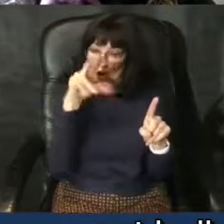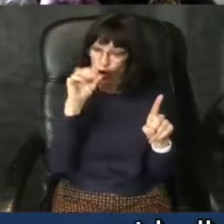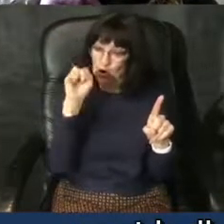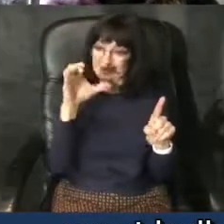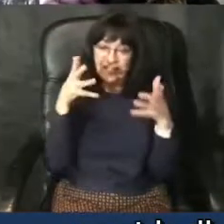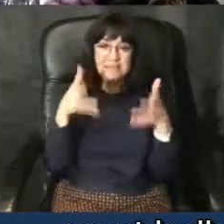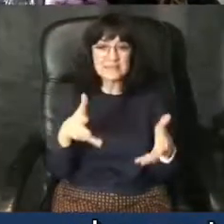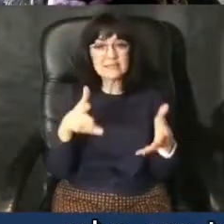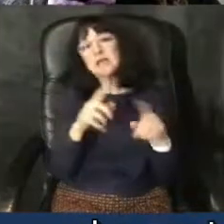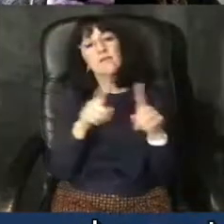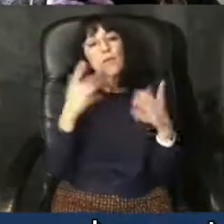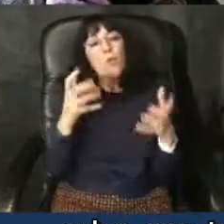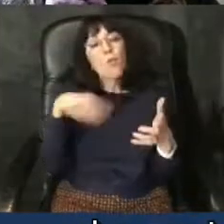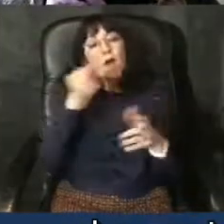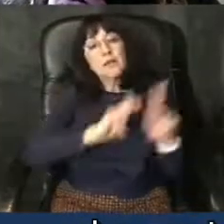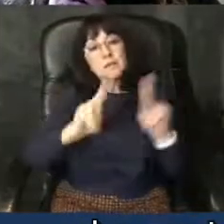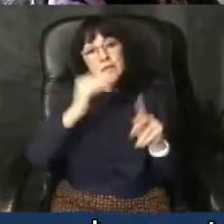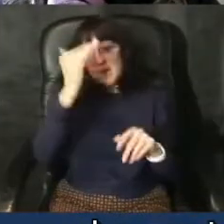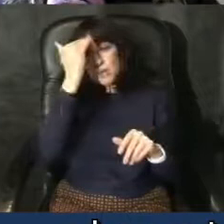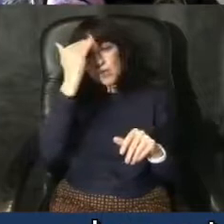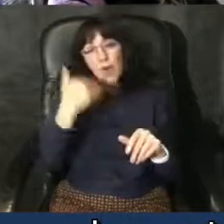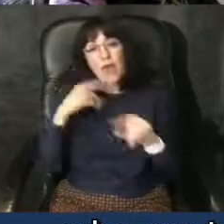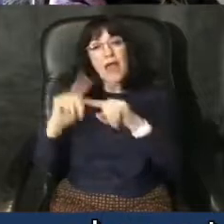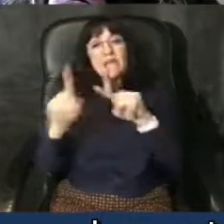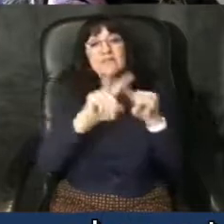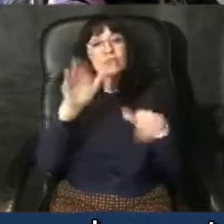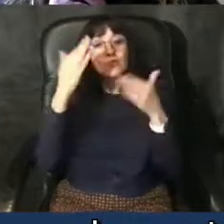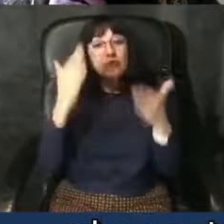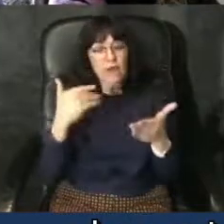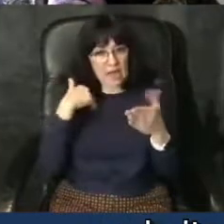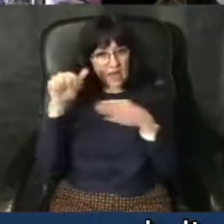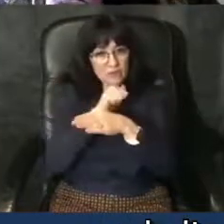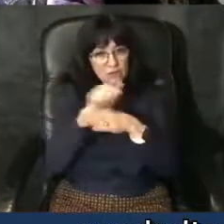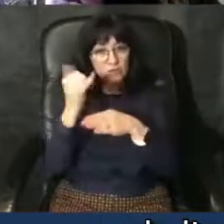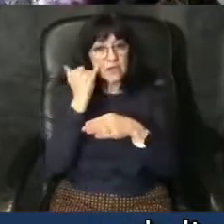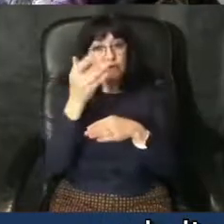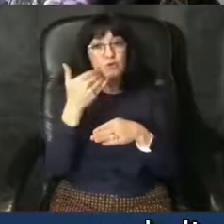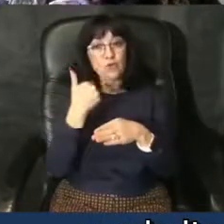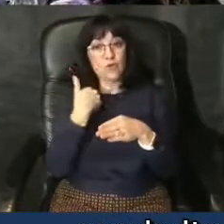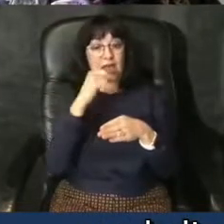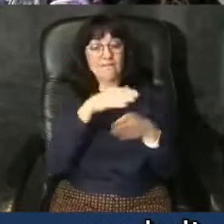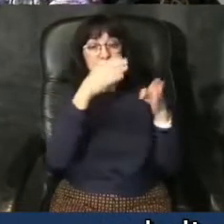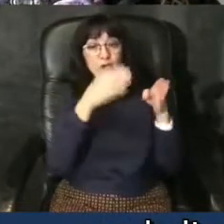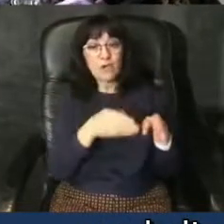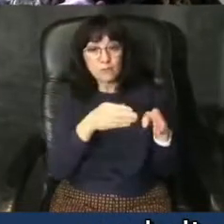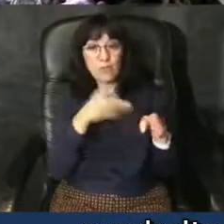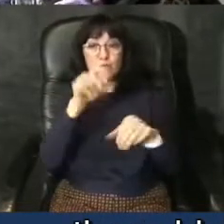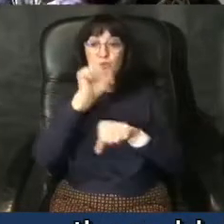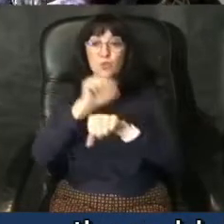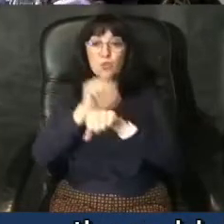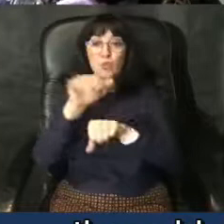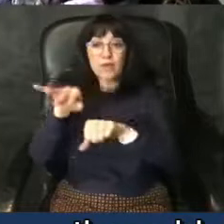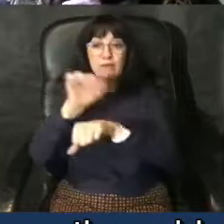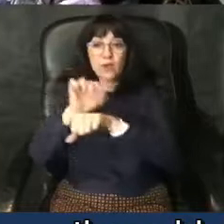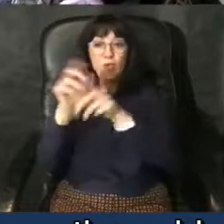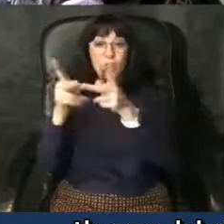We do want individuals to know that there are different providers who are trained. If you have a loved one, or if you work at a work site where you know individuals